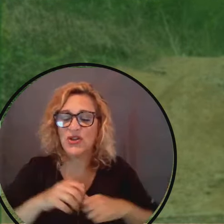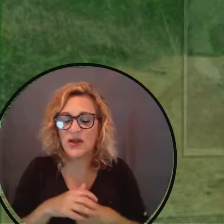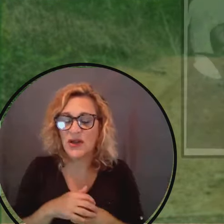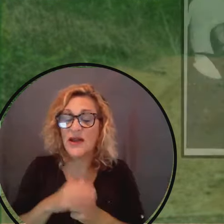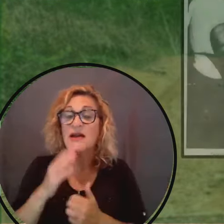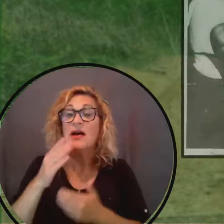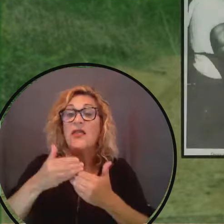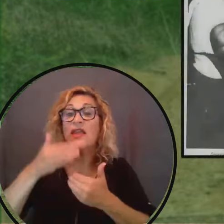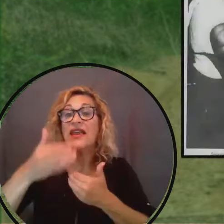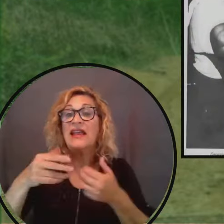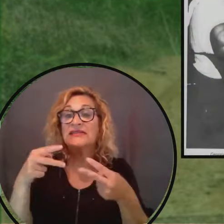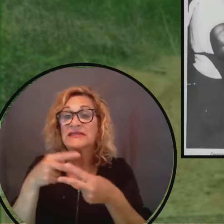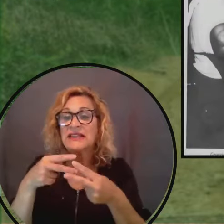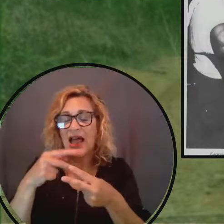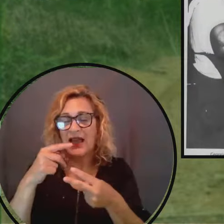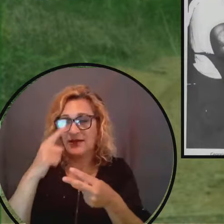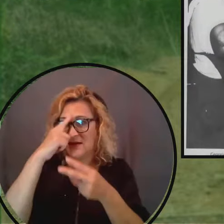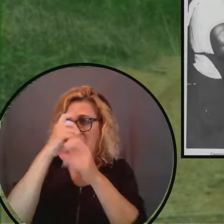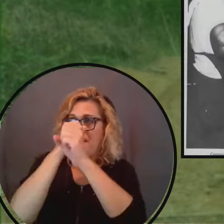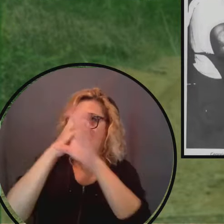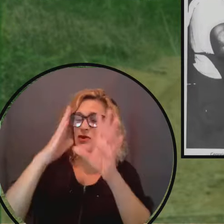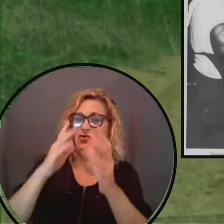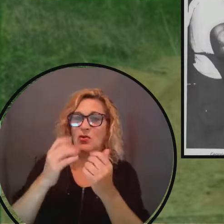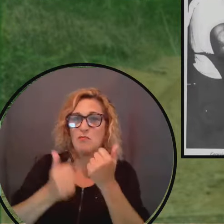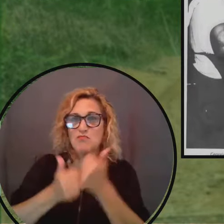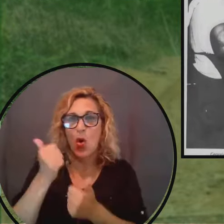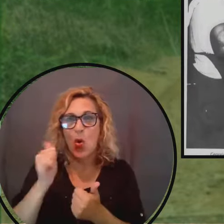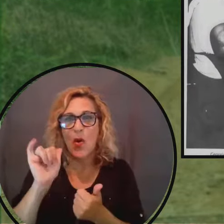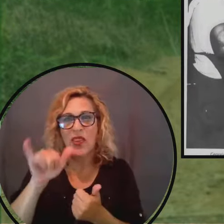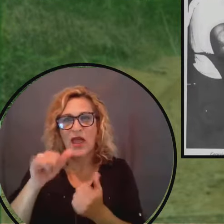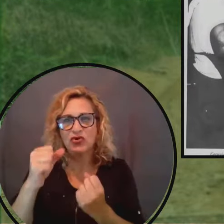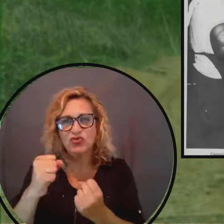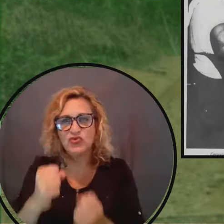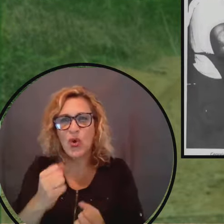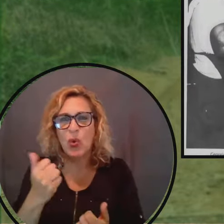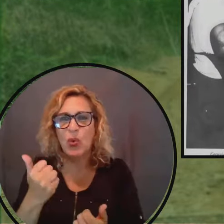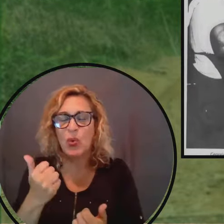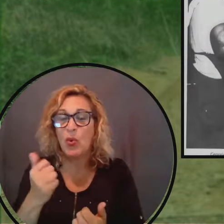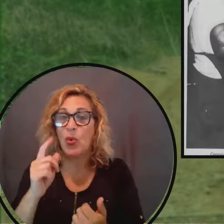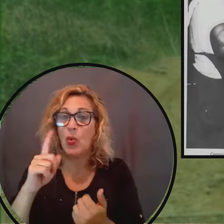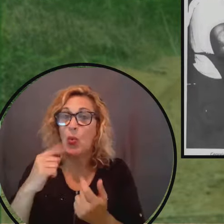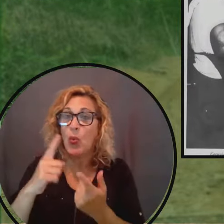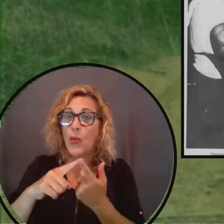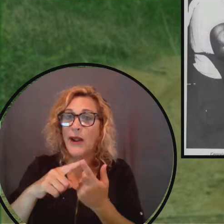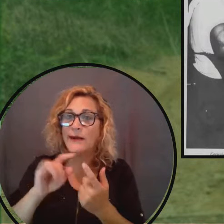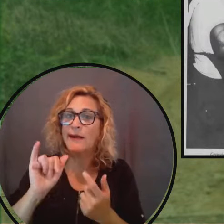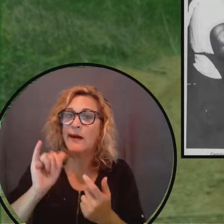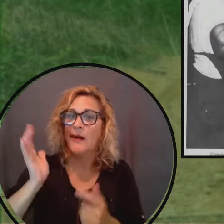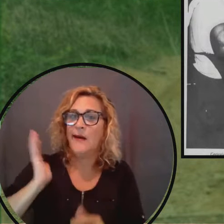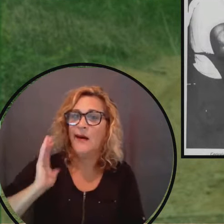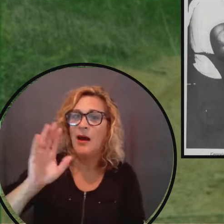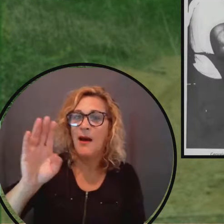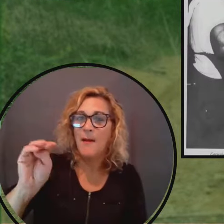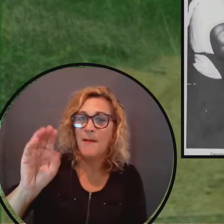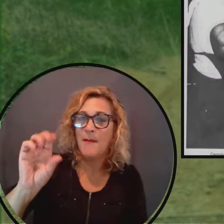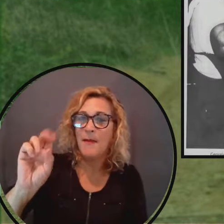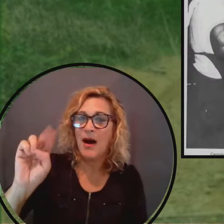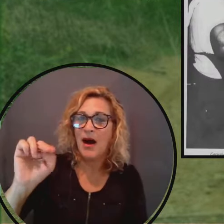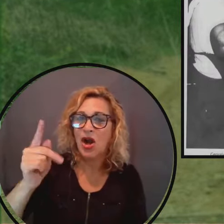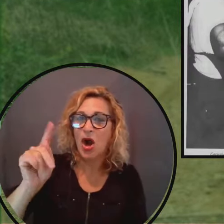mind for me most strongly in this is, you know, the reality about the Montgomery bus boycott. It's just such an example